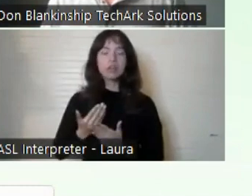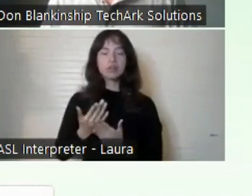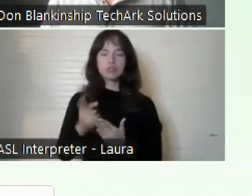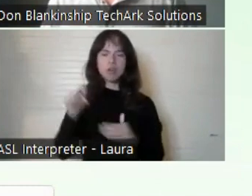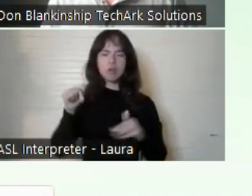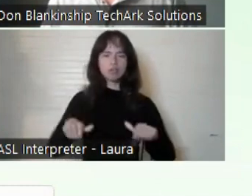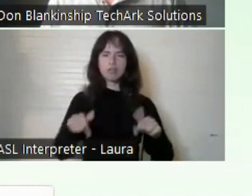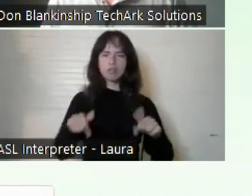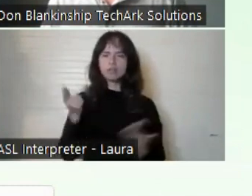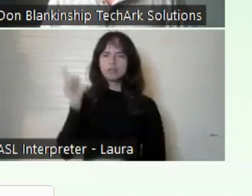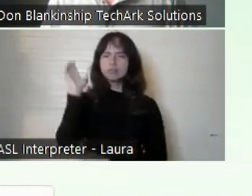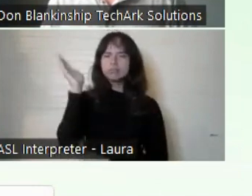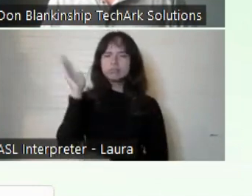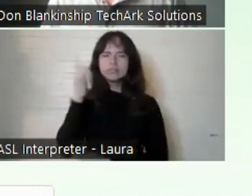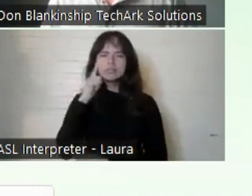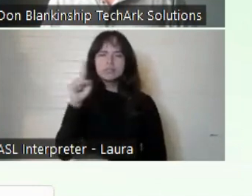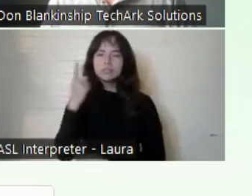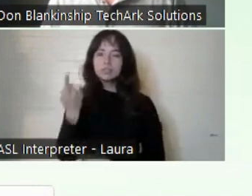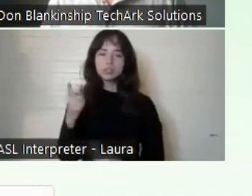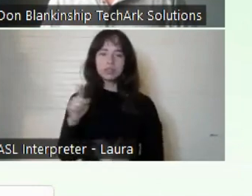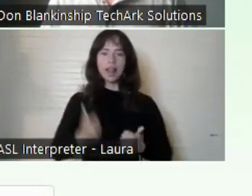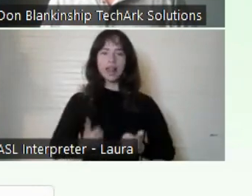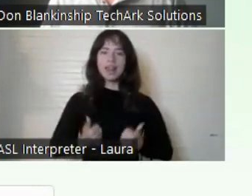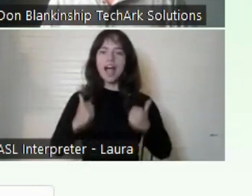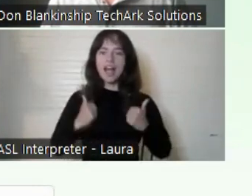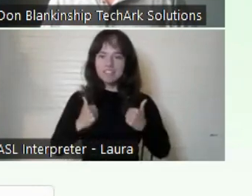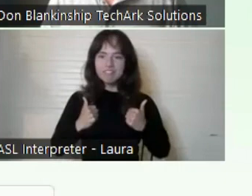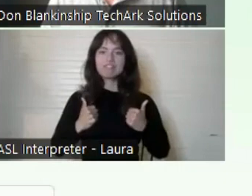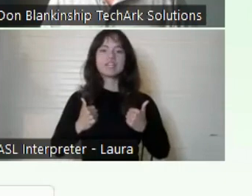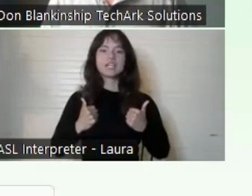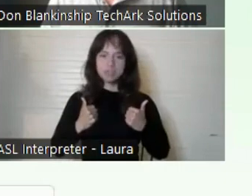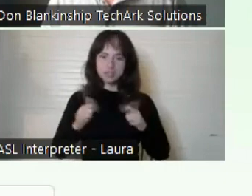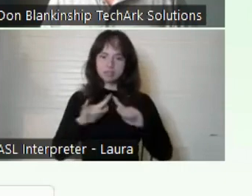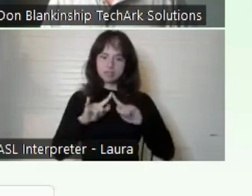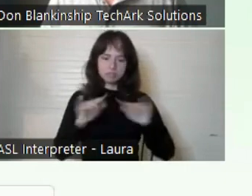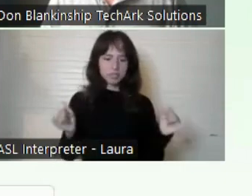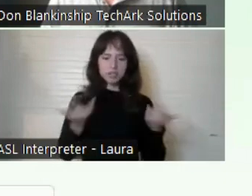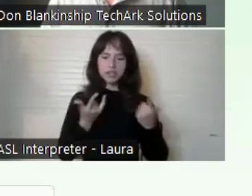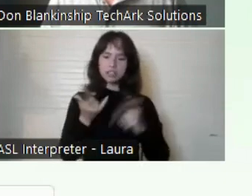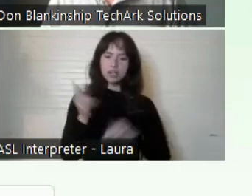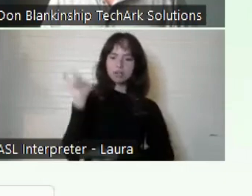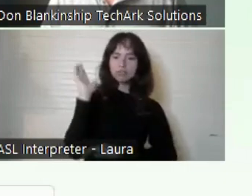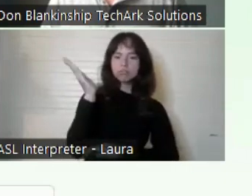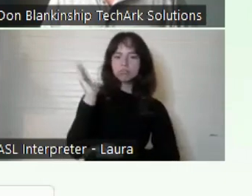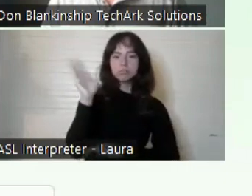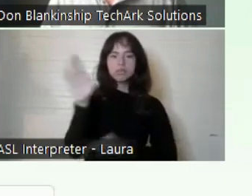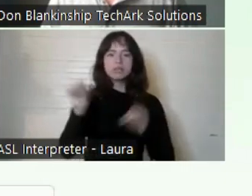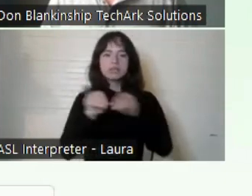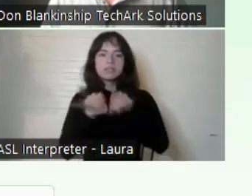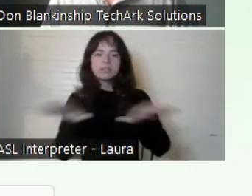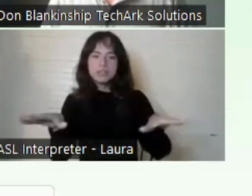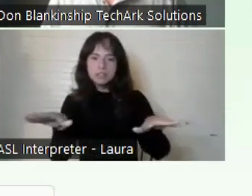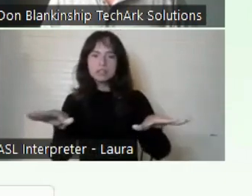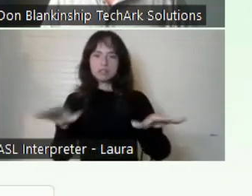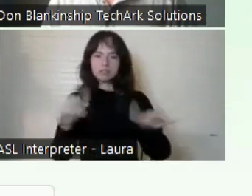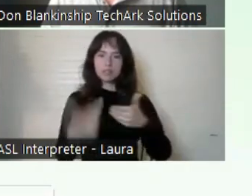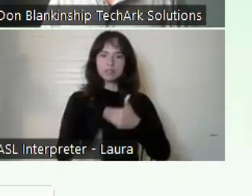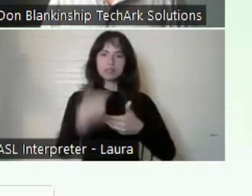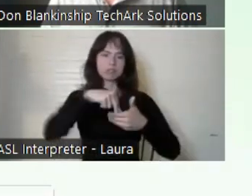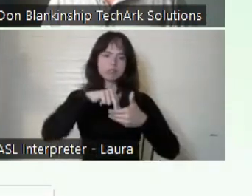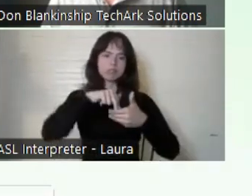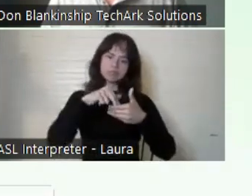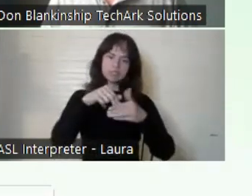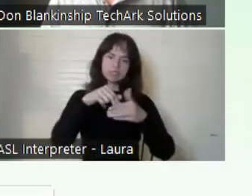full conversations for across different industries, different occupations. And then we take the best moments, the highlights